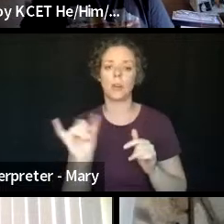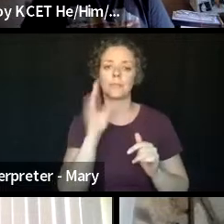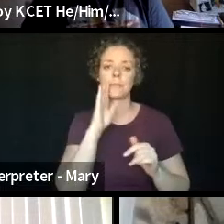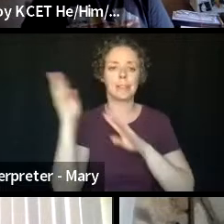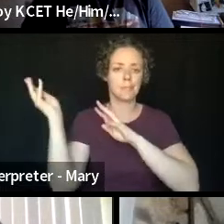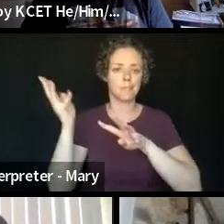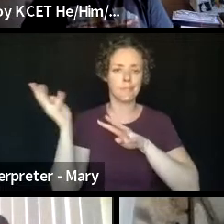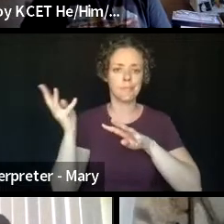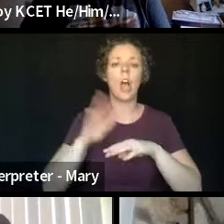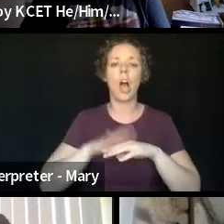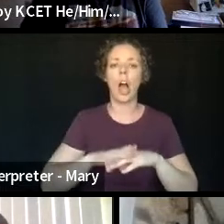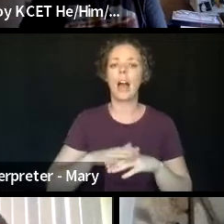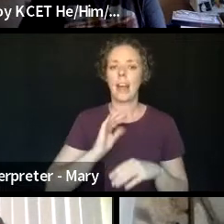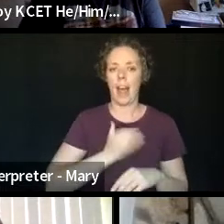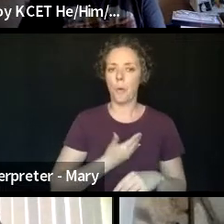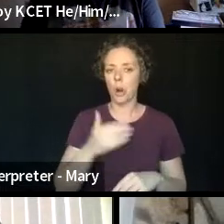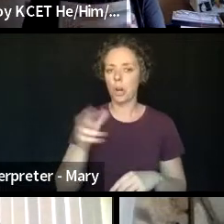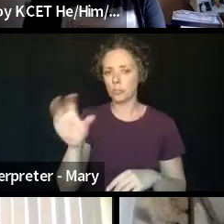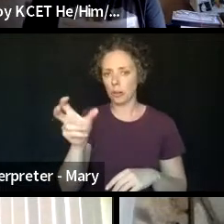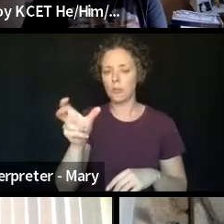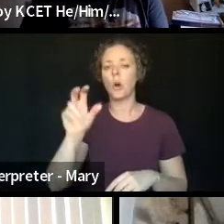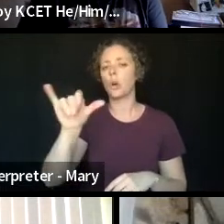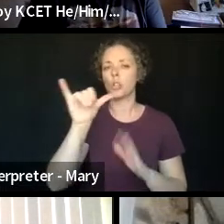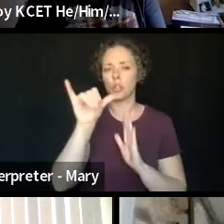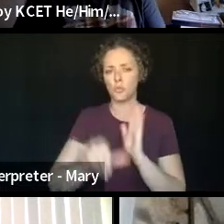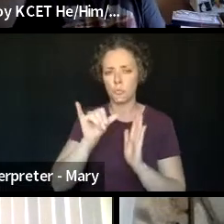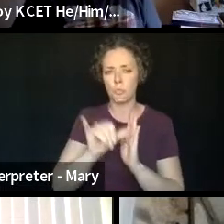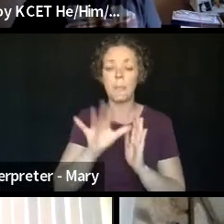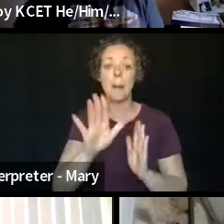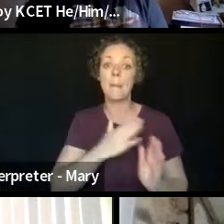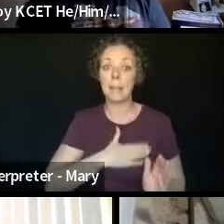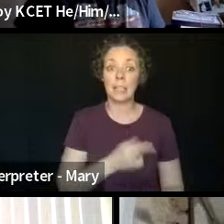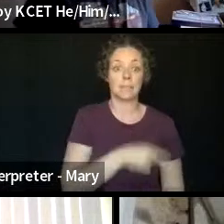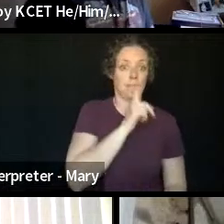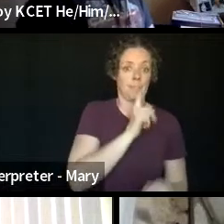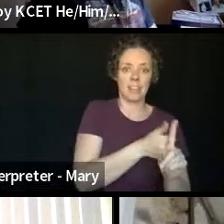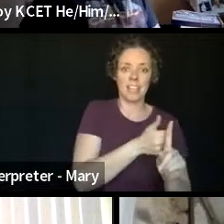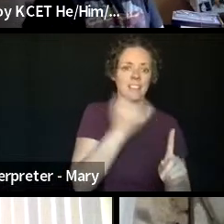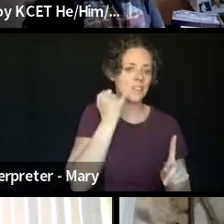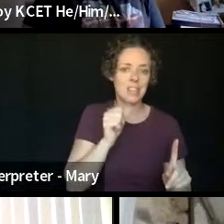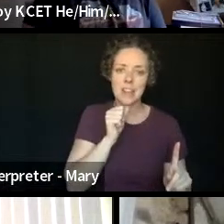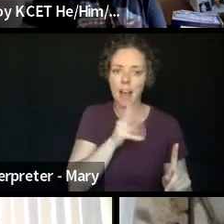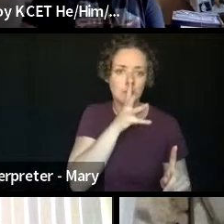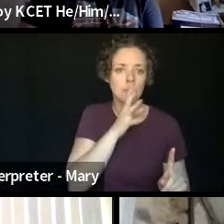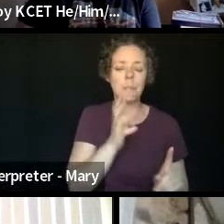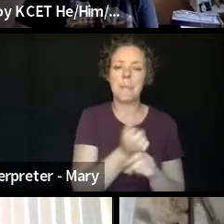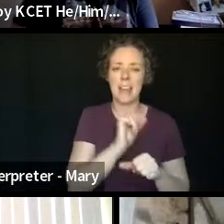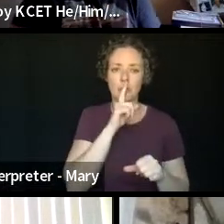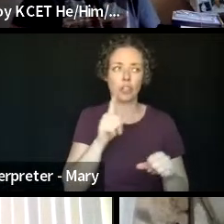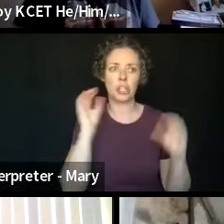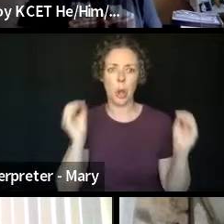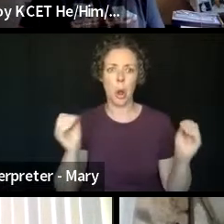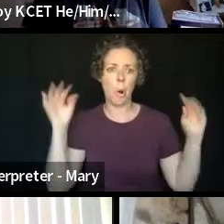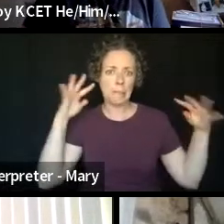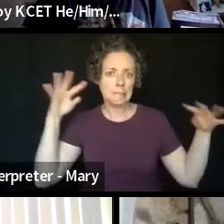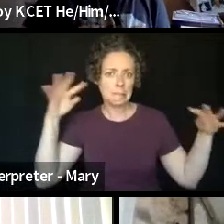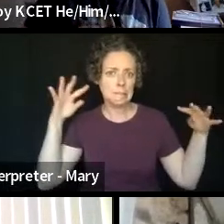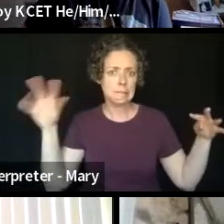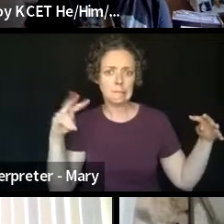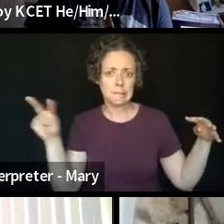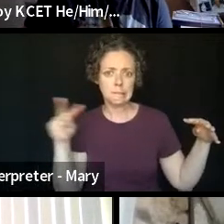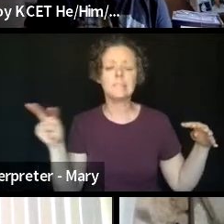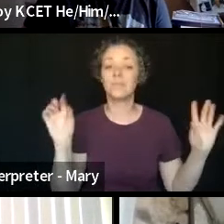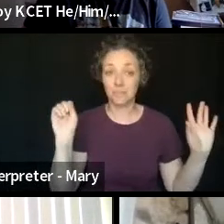KDHE's YouTube channel. Please mute yourselves when not speaking to prevent audio interference. So nice to